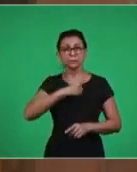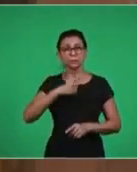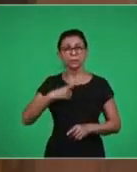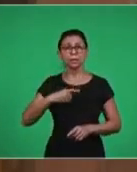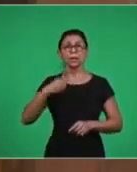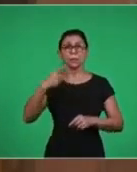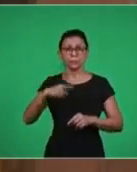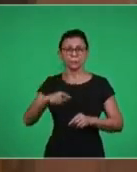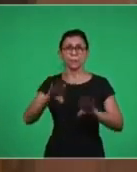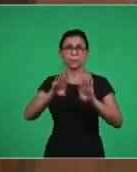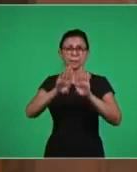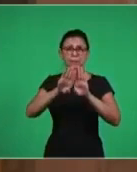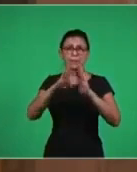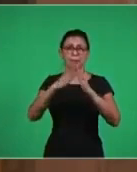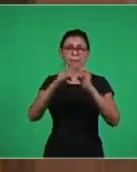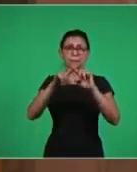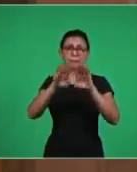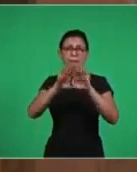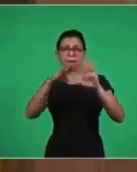o'clock.